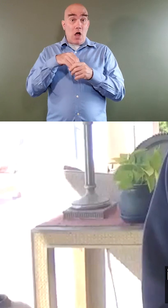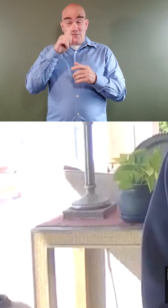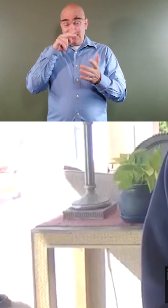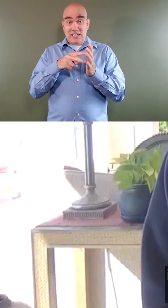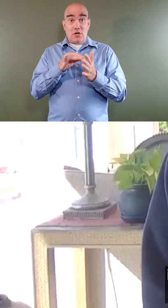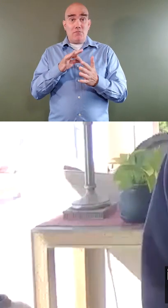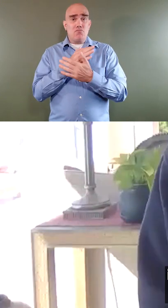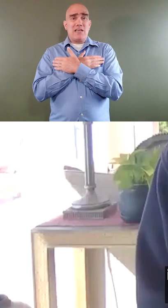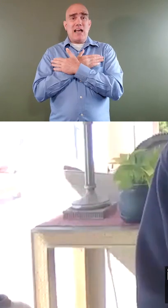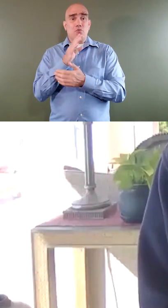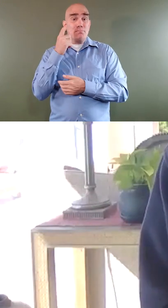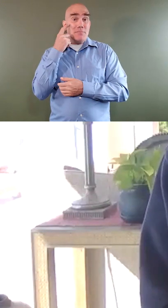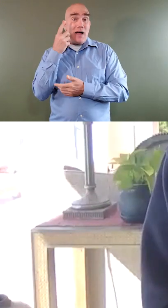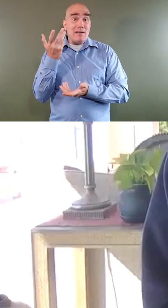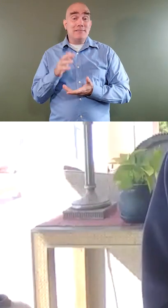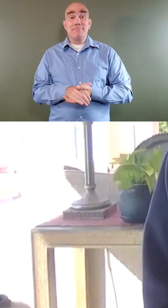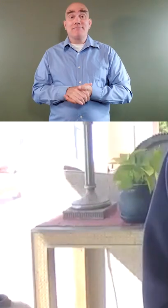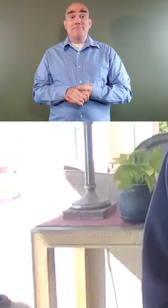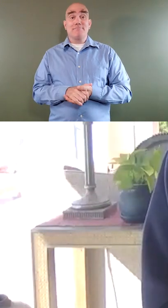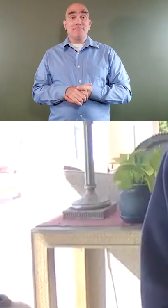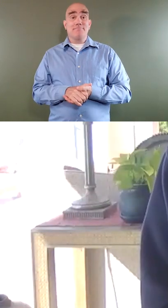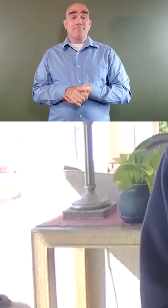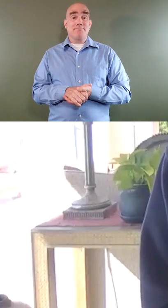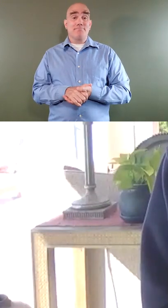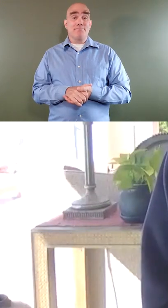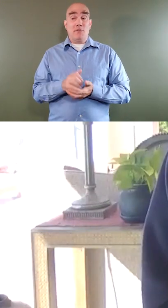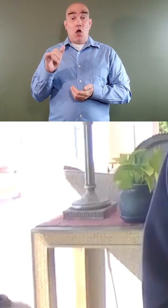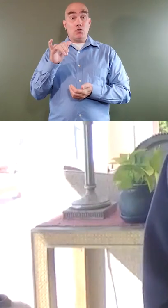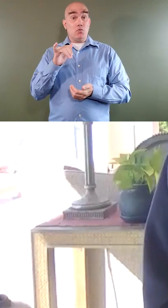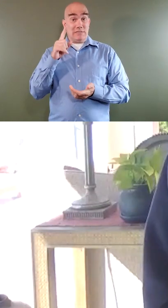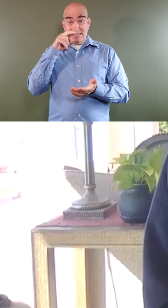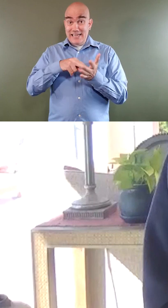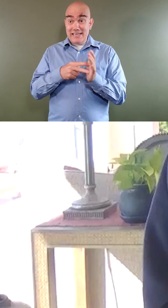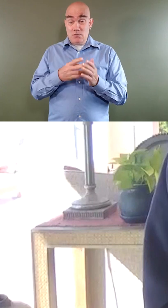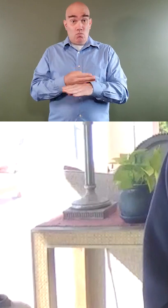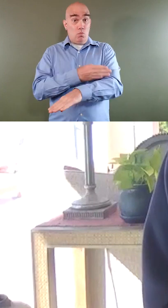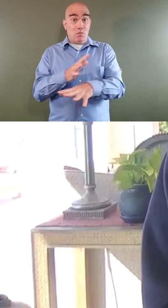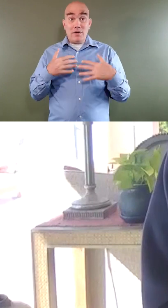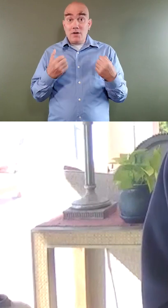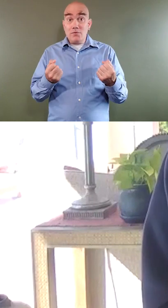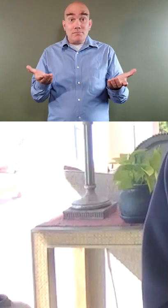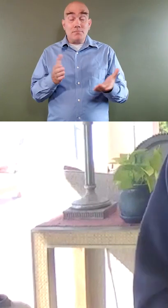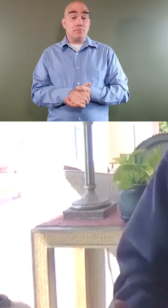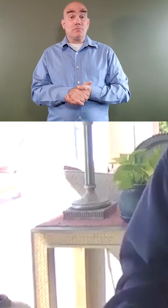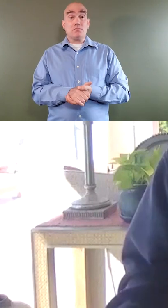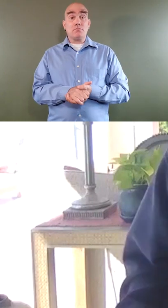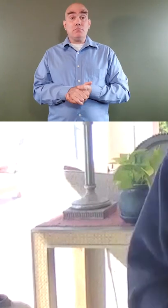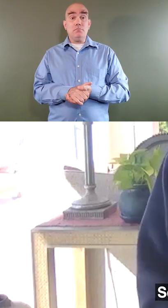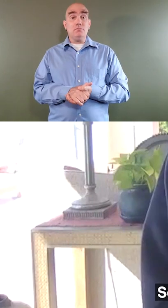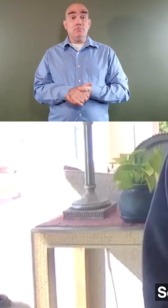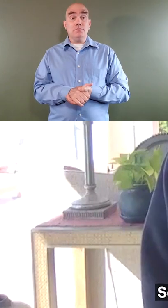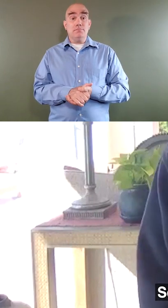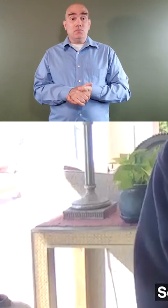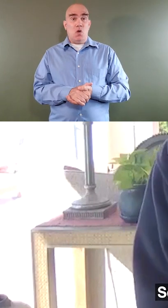intention of relaxing the mind. And it can also be intended to improve your health. All